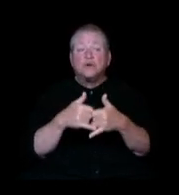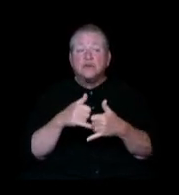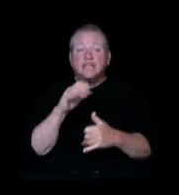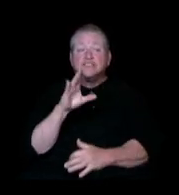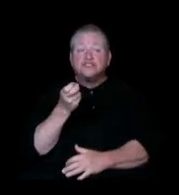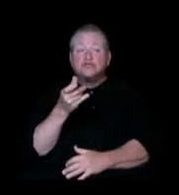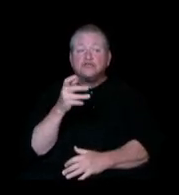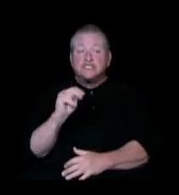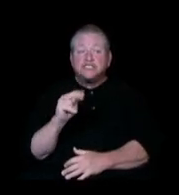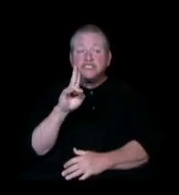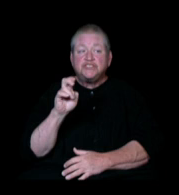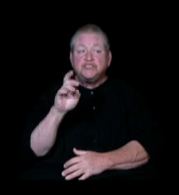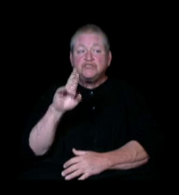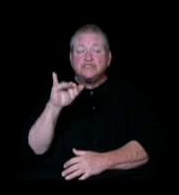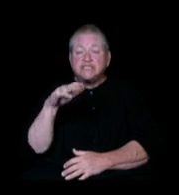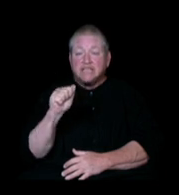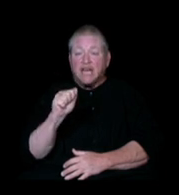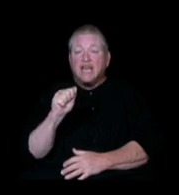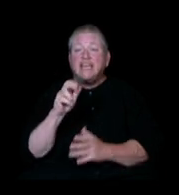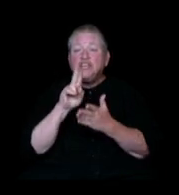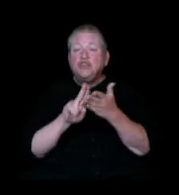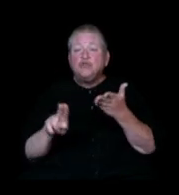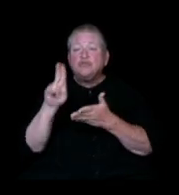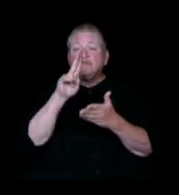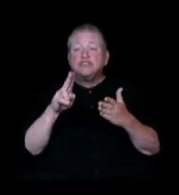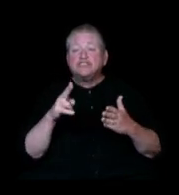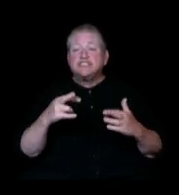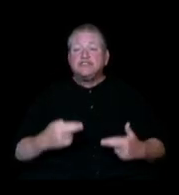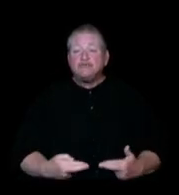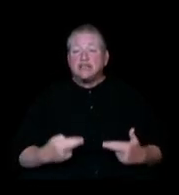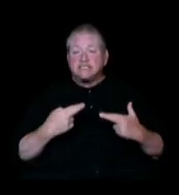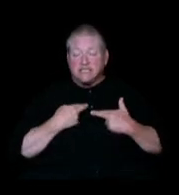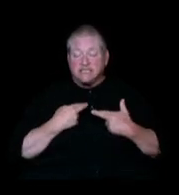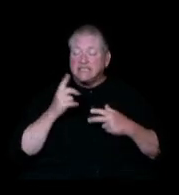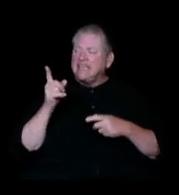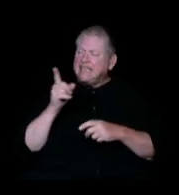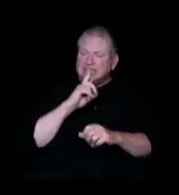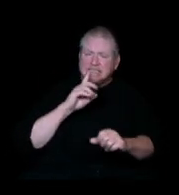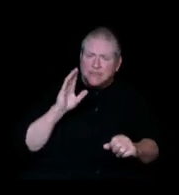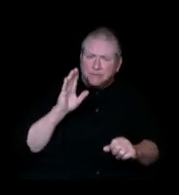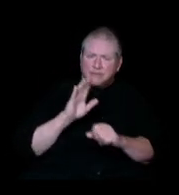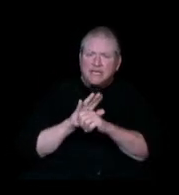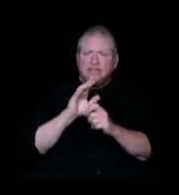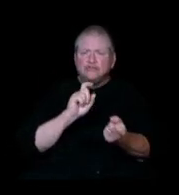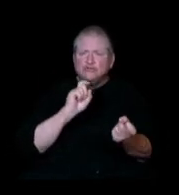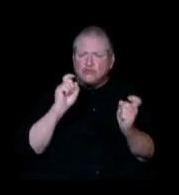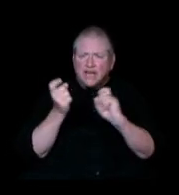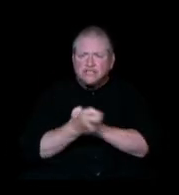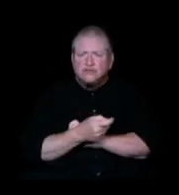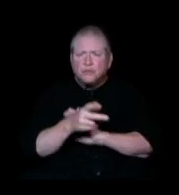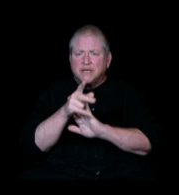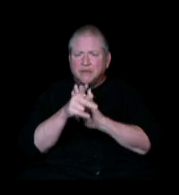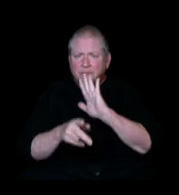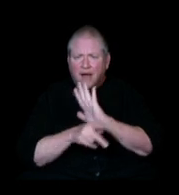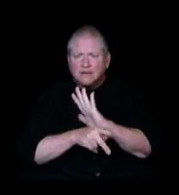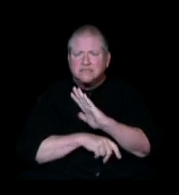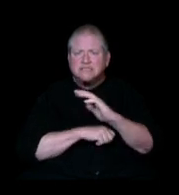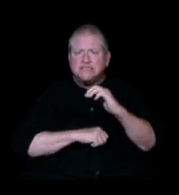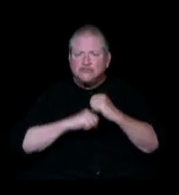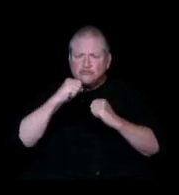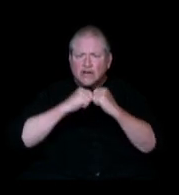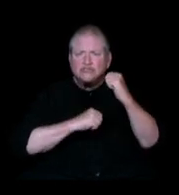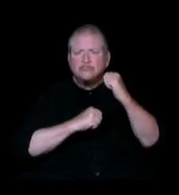Christian Urcia in University Residences. Christian is committed to transforming the policies, structures,